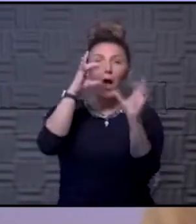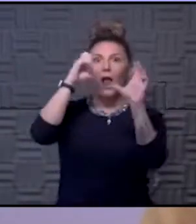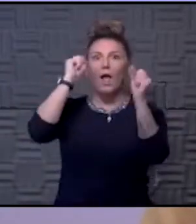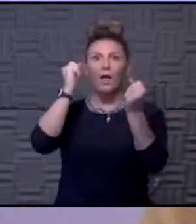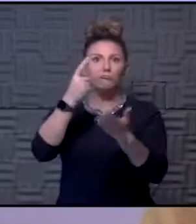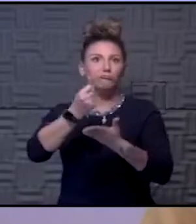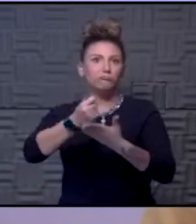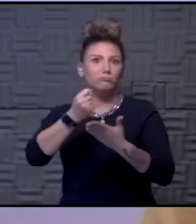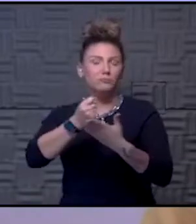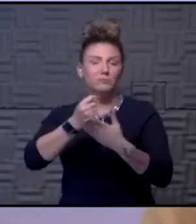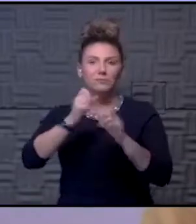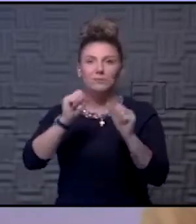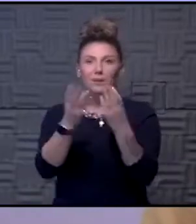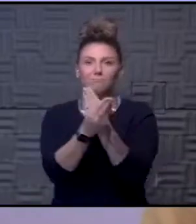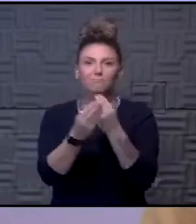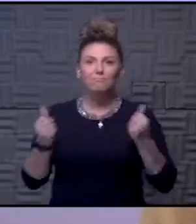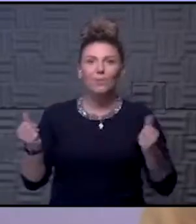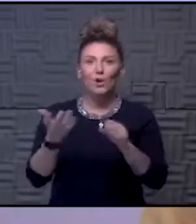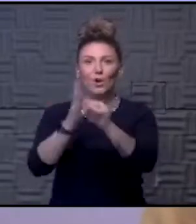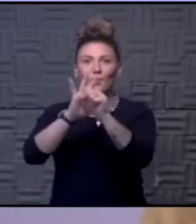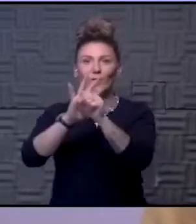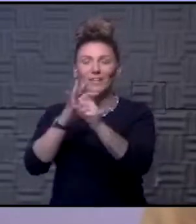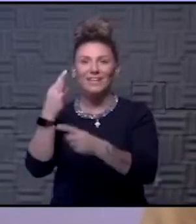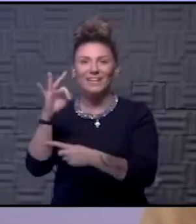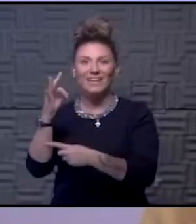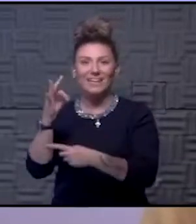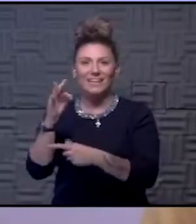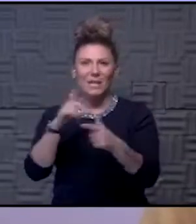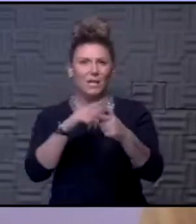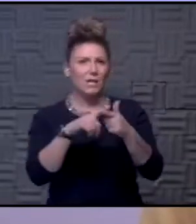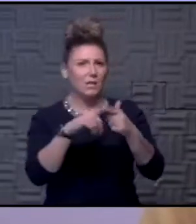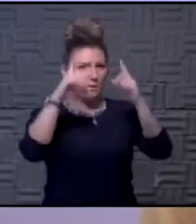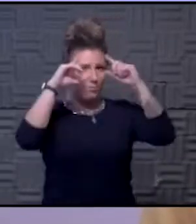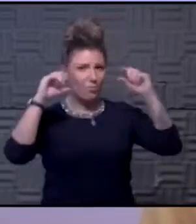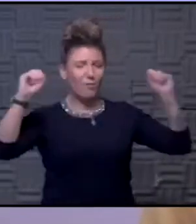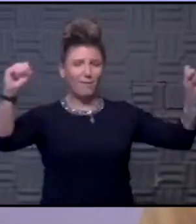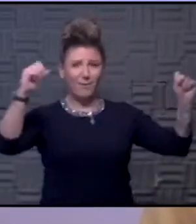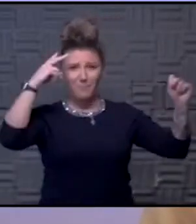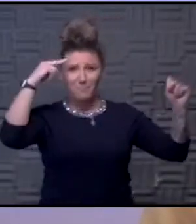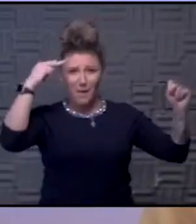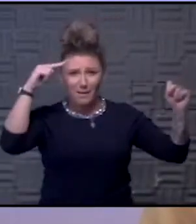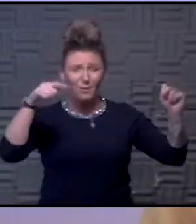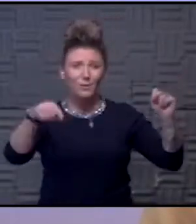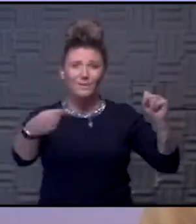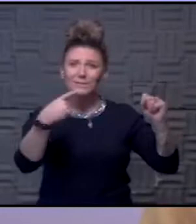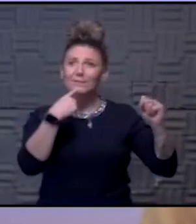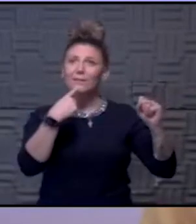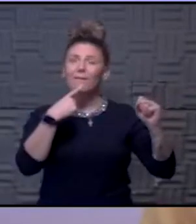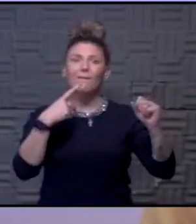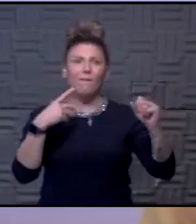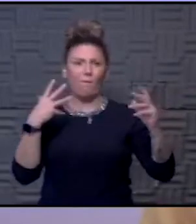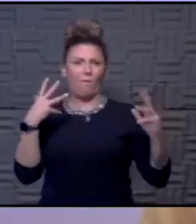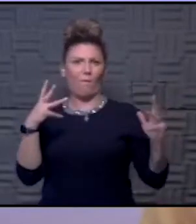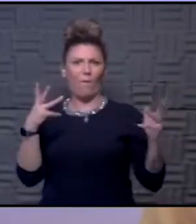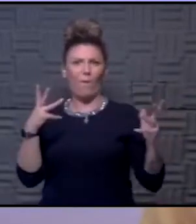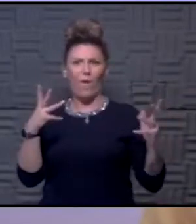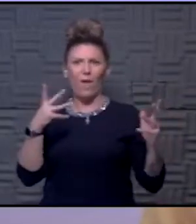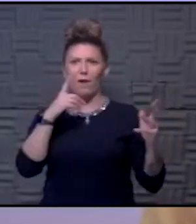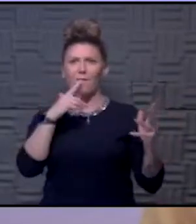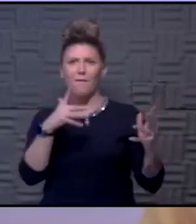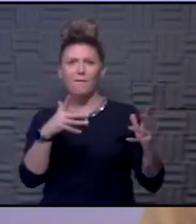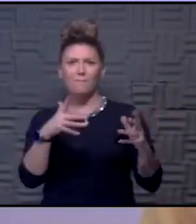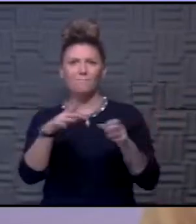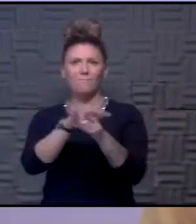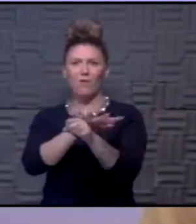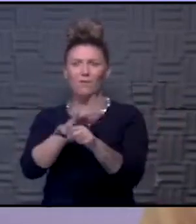that could cure COVID. Then the president of Mexico said that because he had already gotten COVID, he no